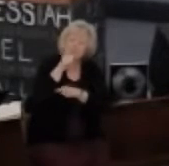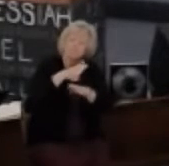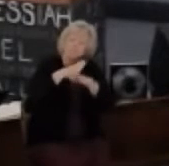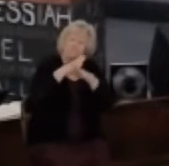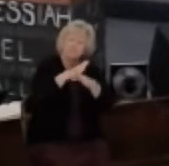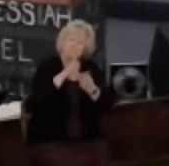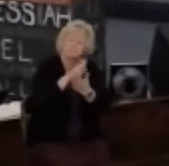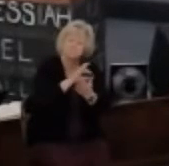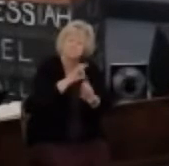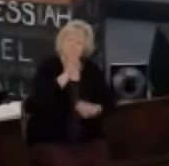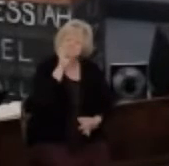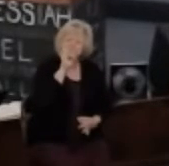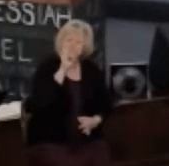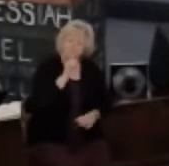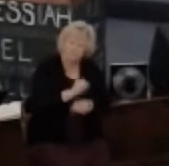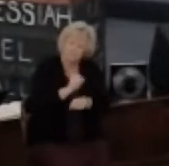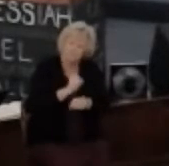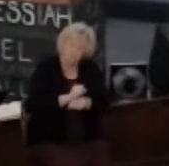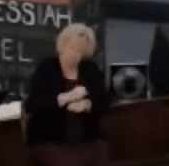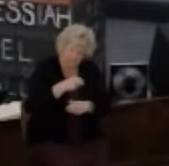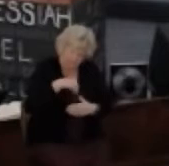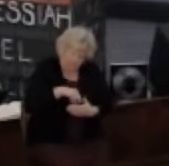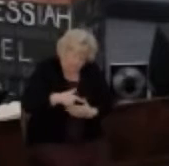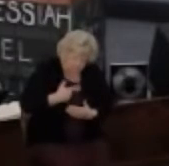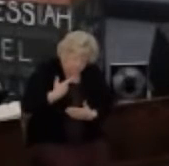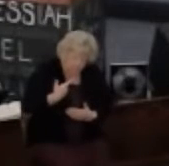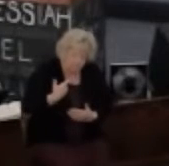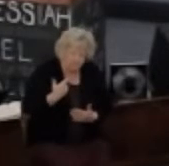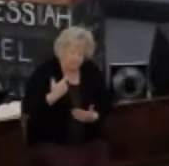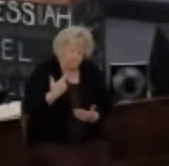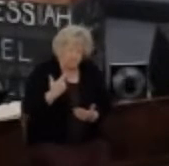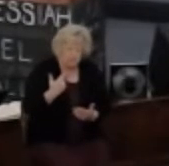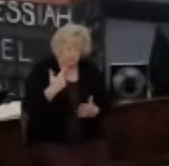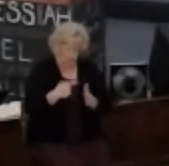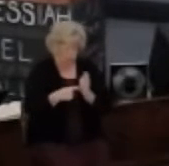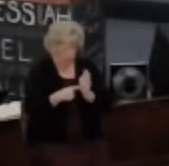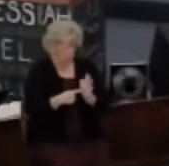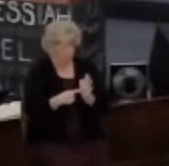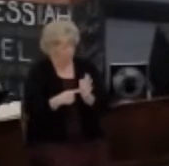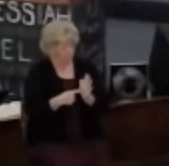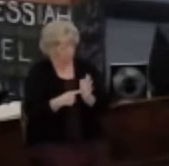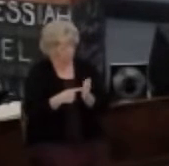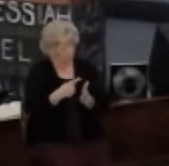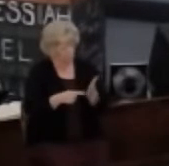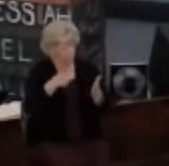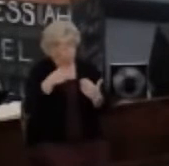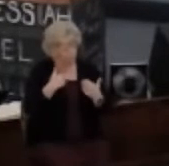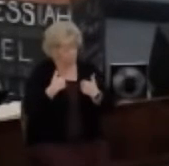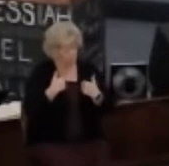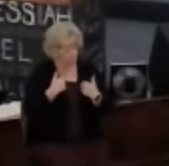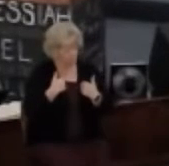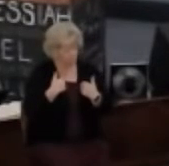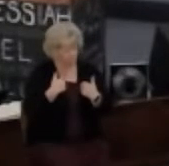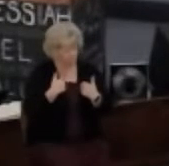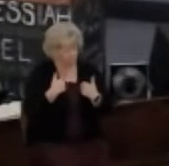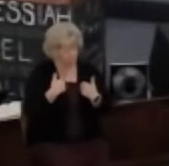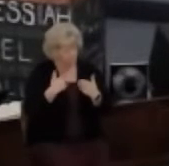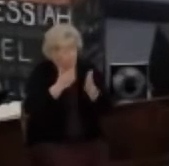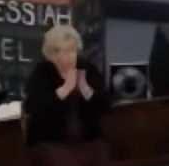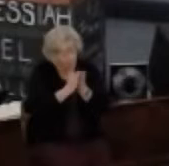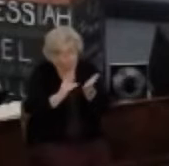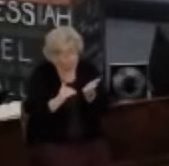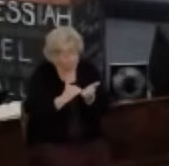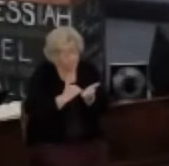Spirit from working in our lives, from revealing what you have for us. Father, we seek your forgiveness.